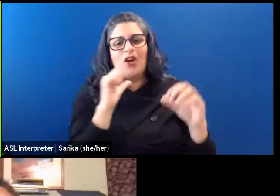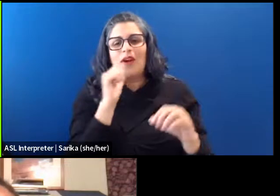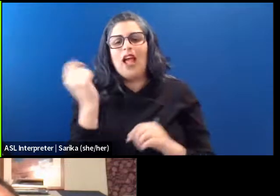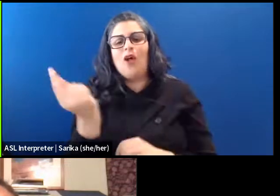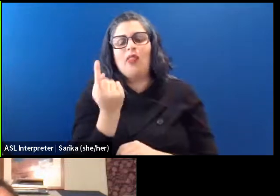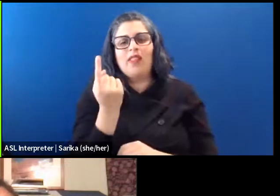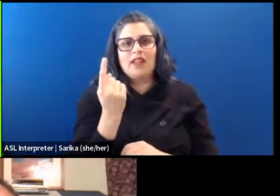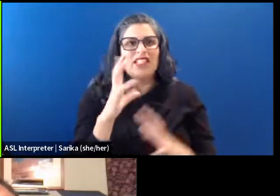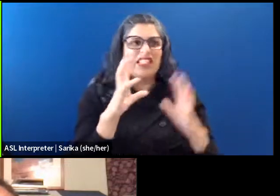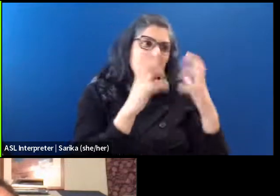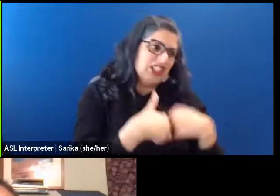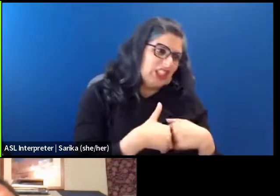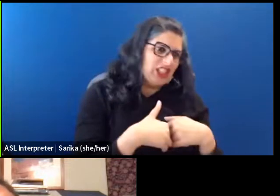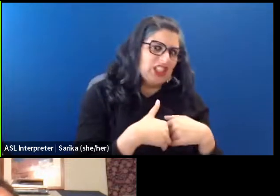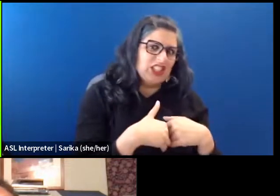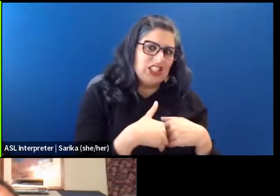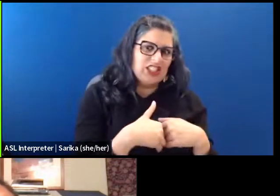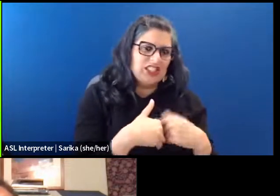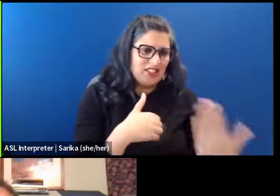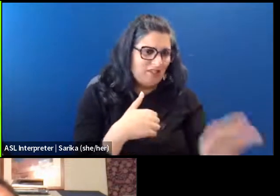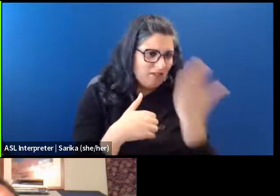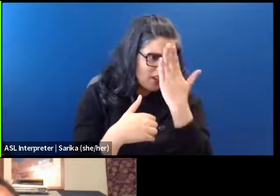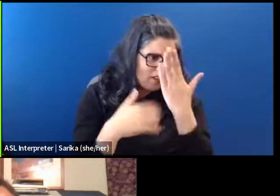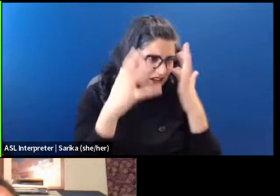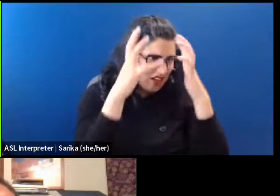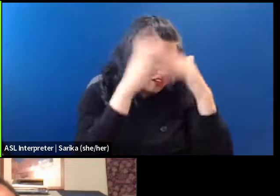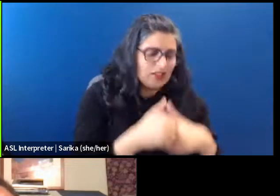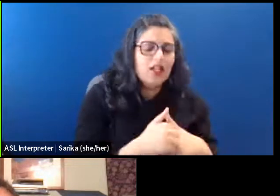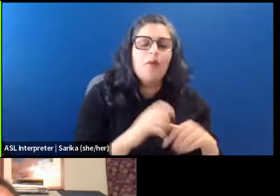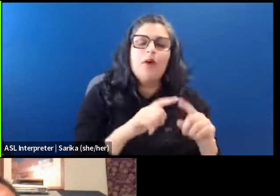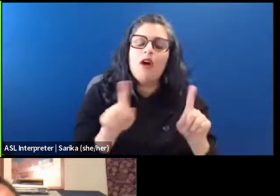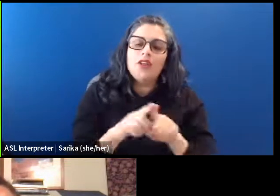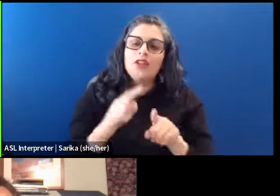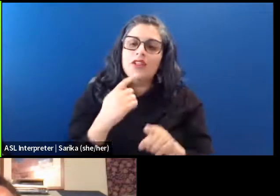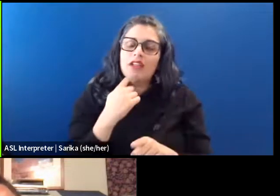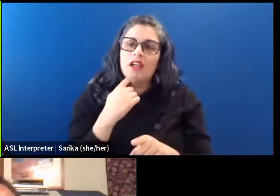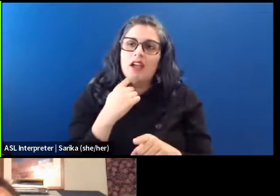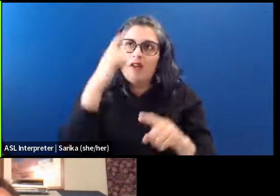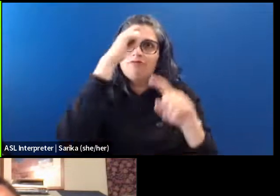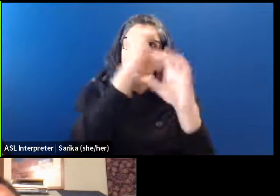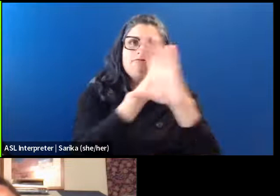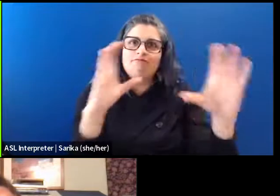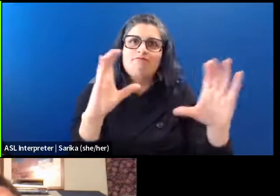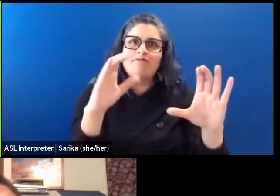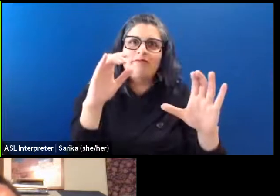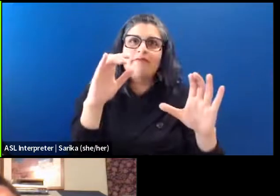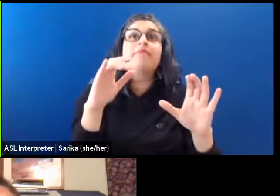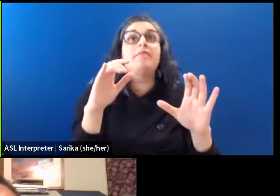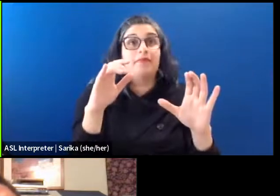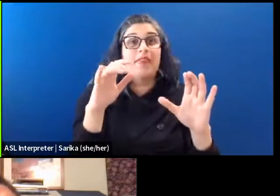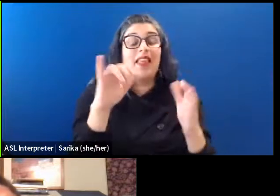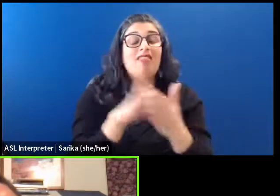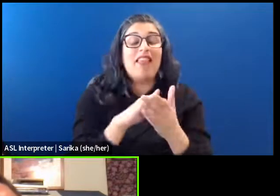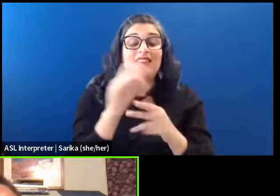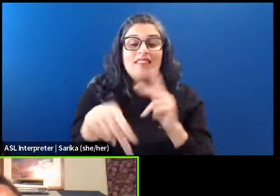knock down the wall in front of us, but we can also start to say, this is the kind of society we want to live